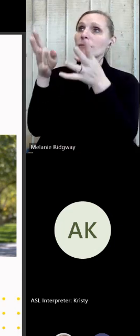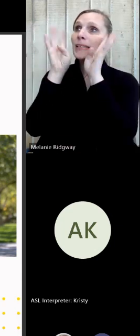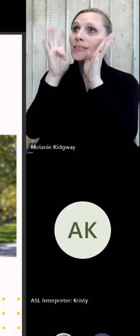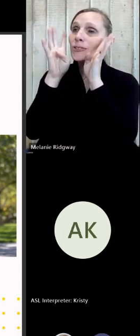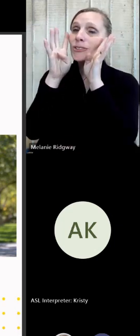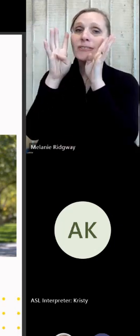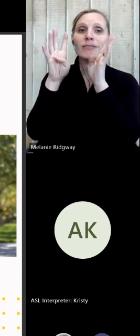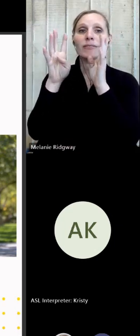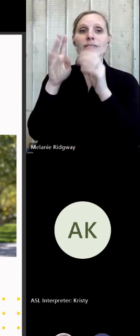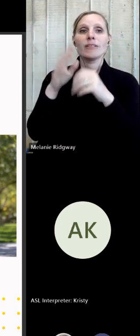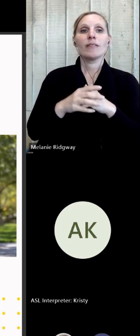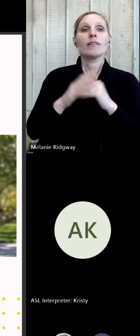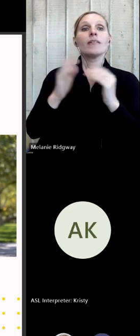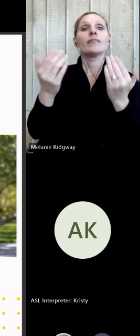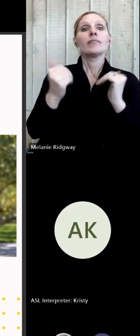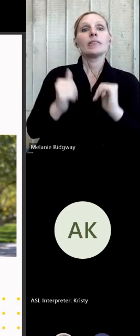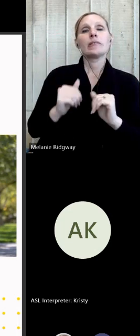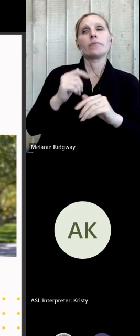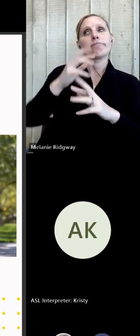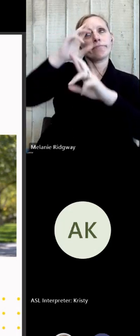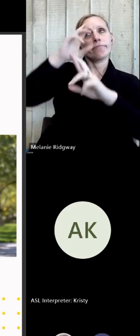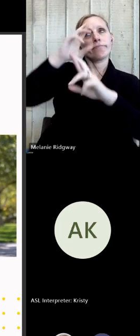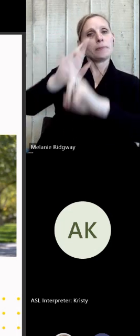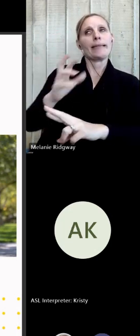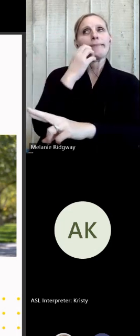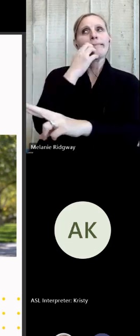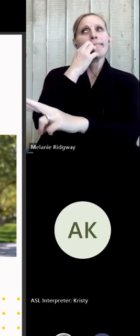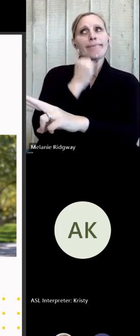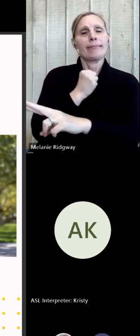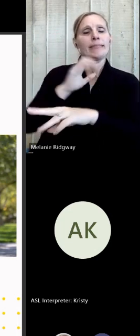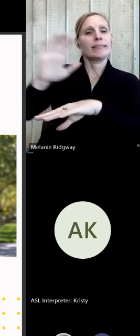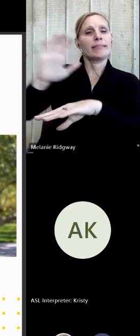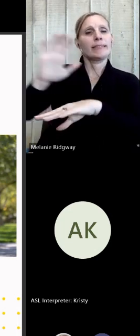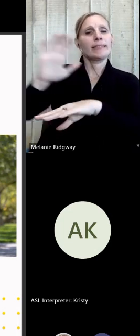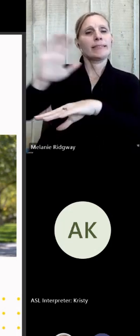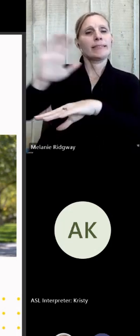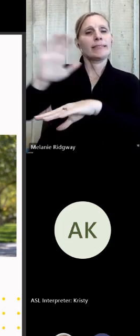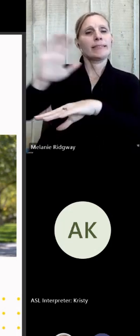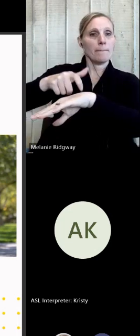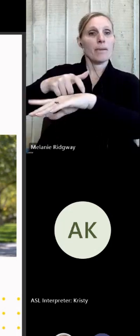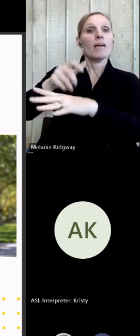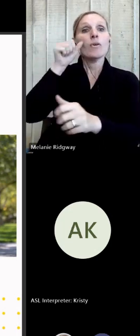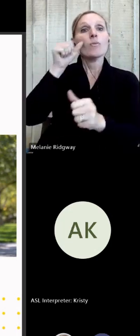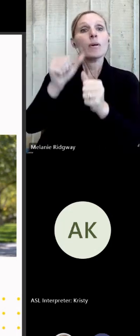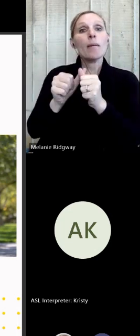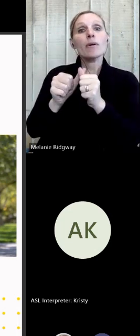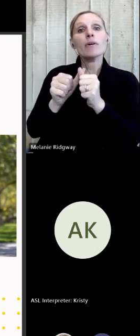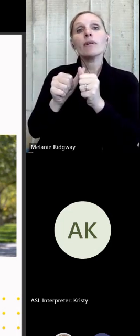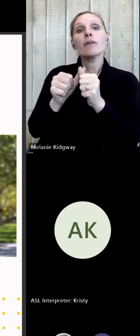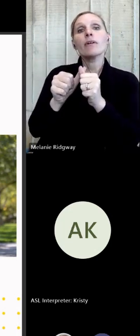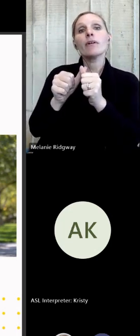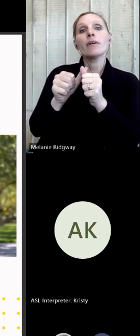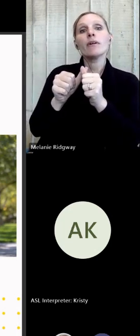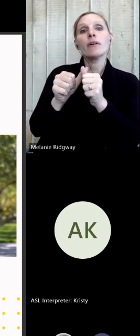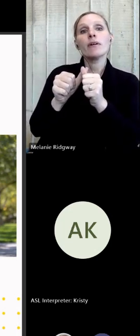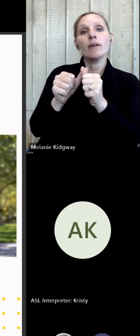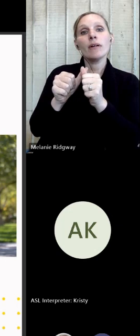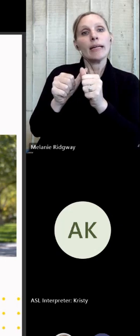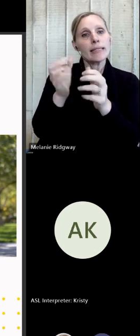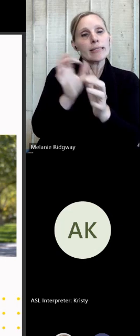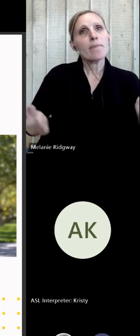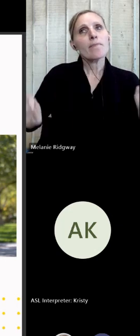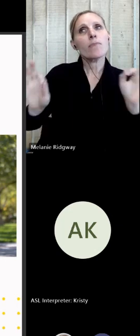time. Remember, professionalism is about being